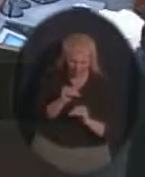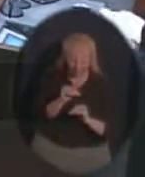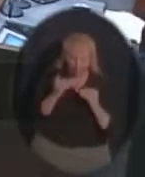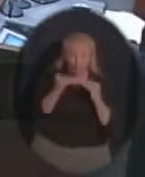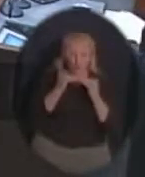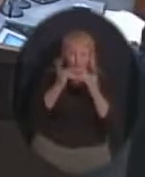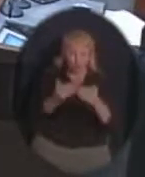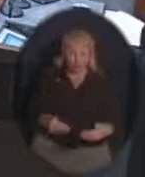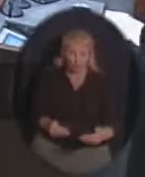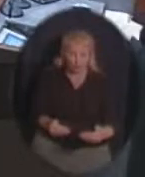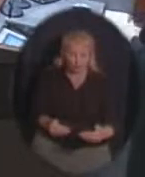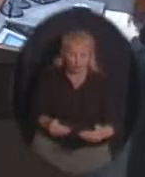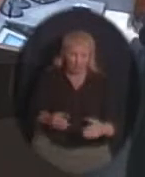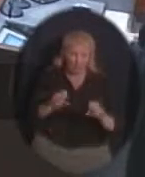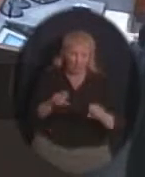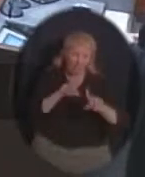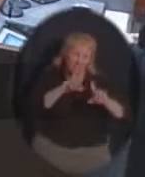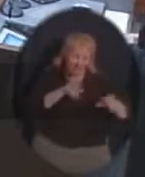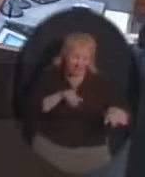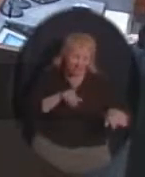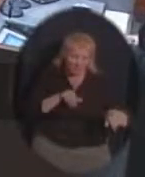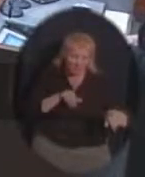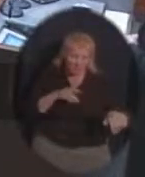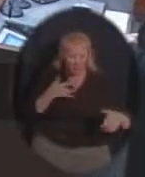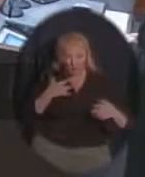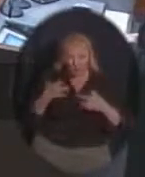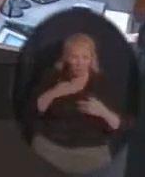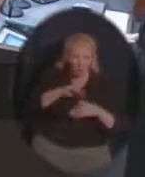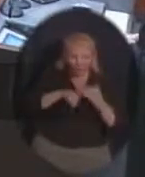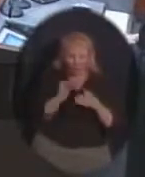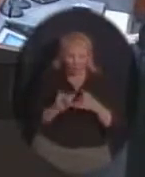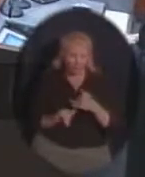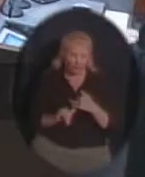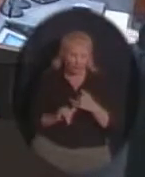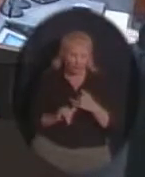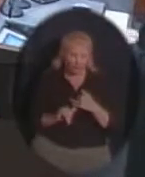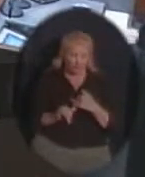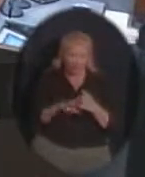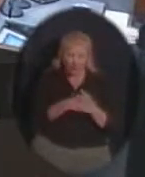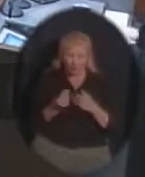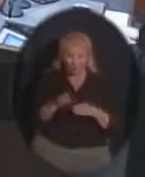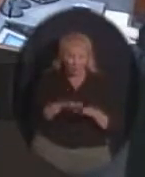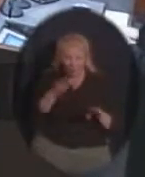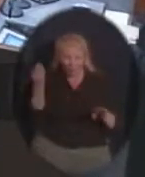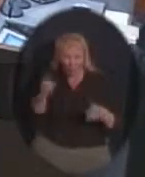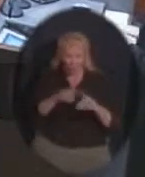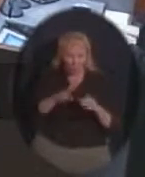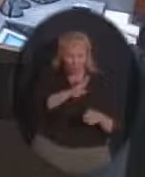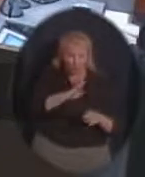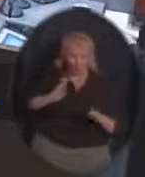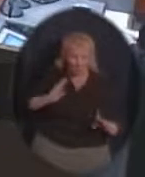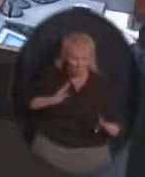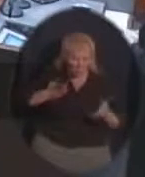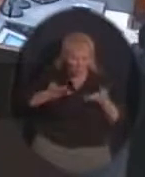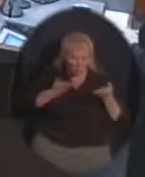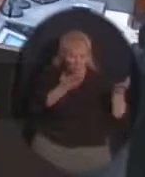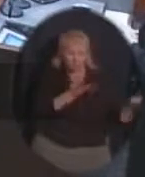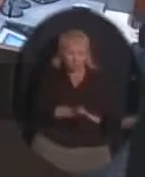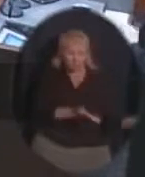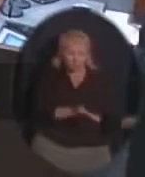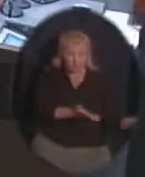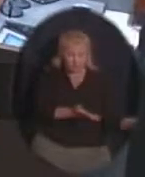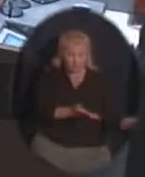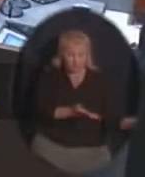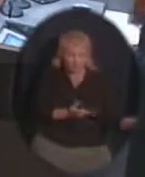questions, and would be open to the board suggesting questions to be part of the evaluation, because you've been hearing from